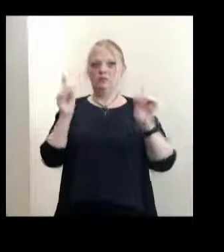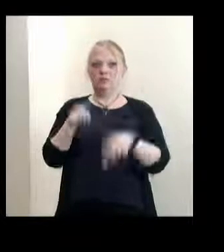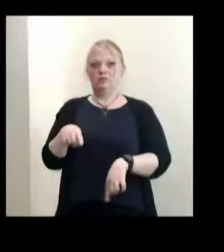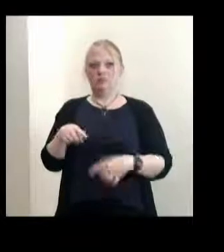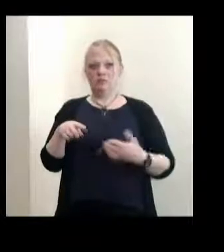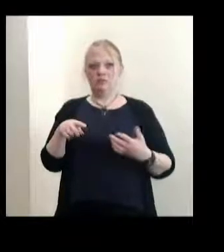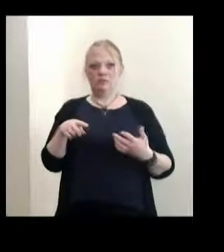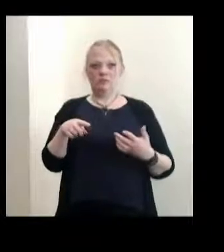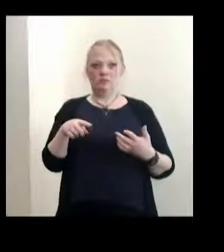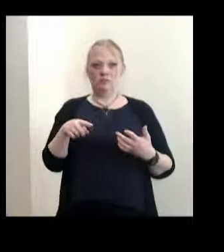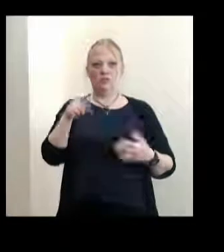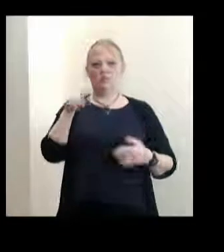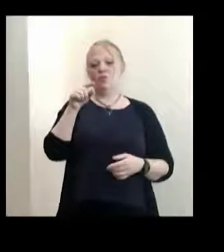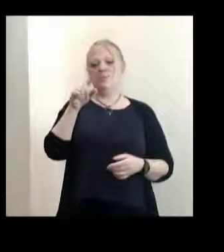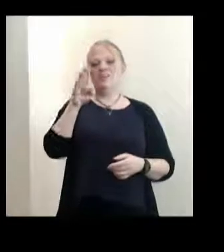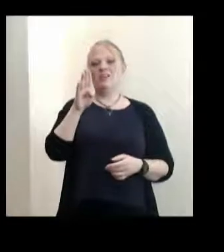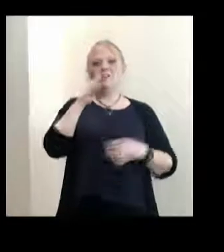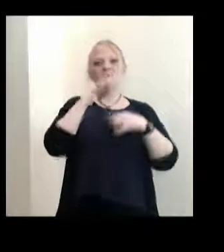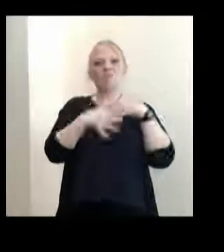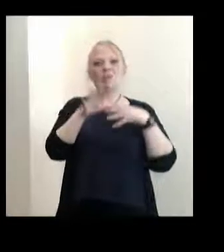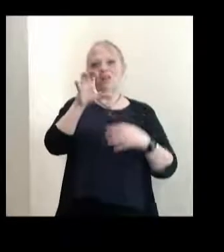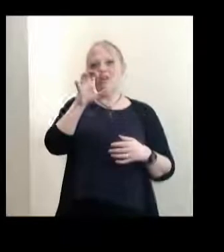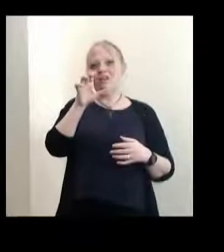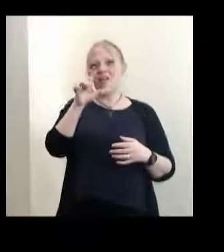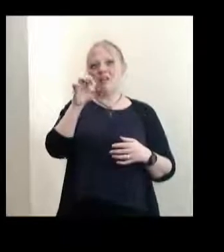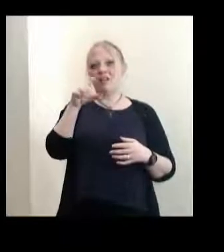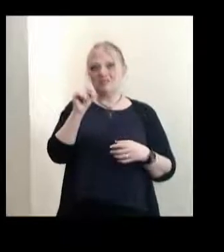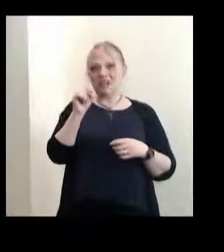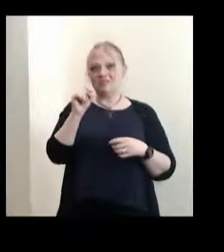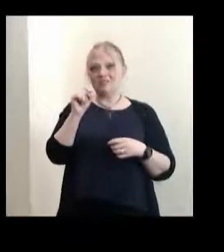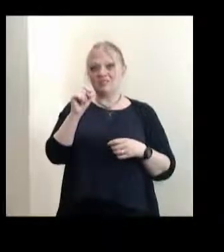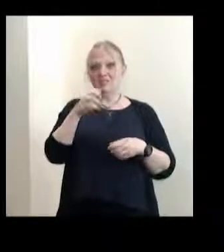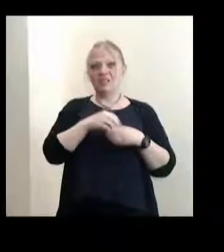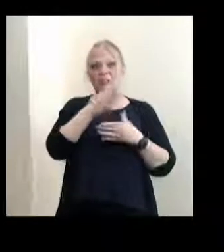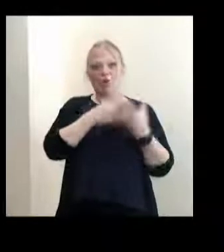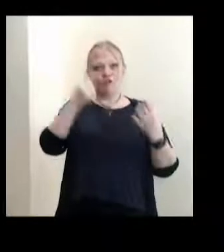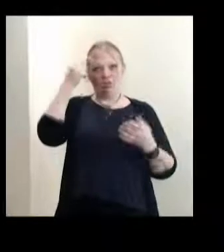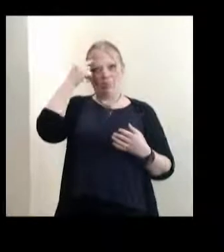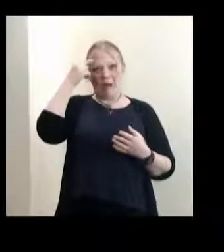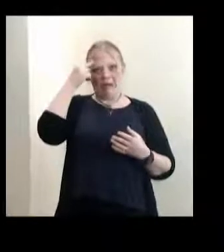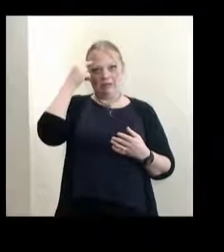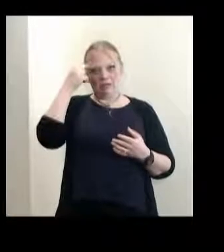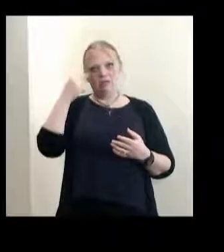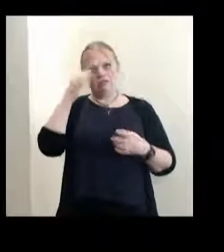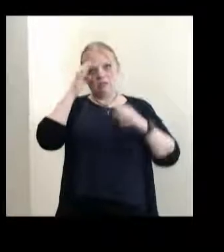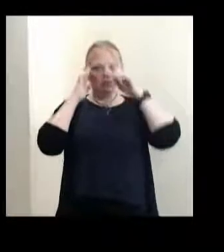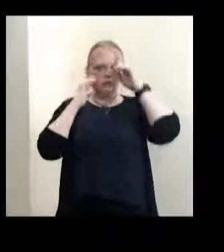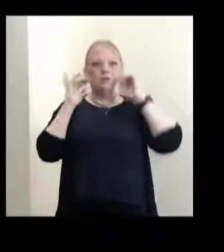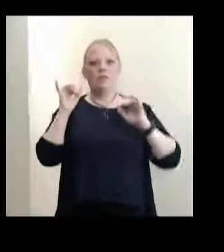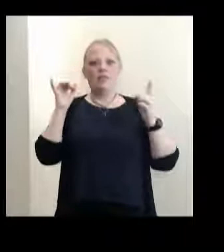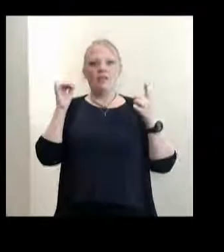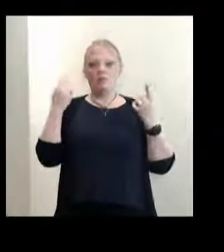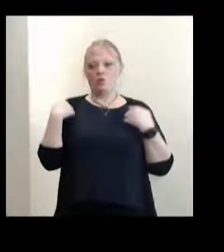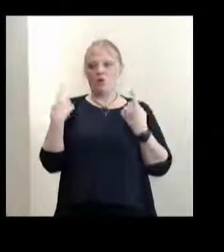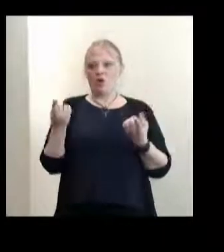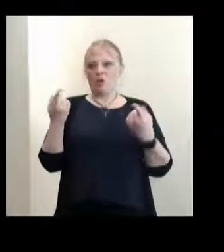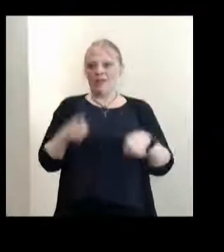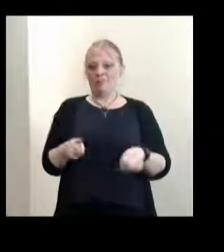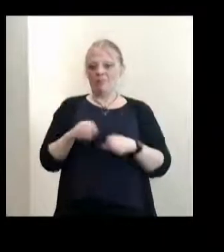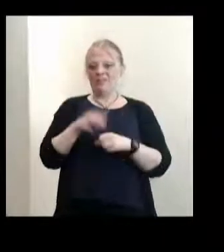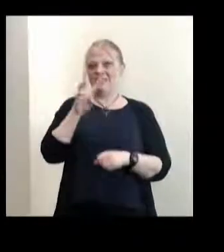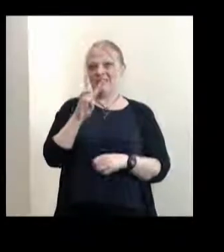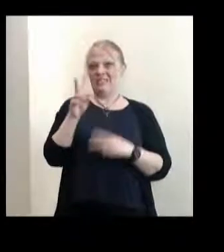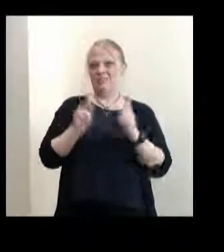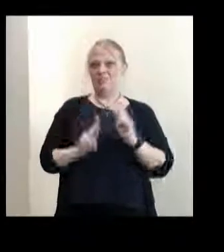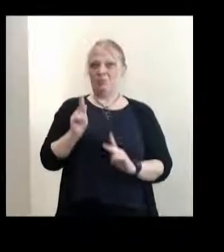venous sinus thrombosis. So it's a blood clot in part of the brain. So that occurred in 6 people so